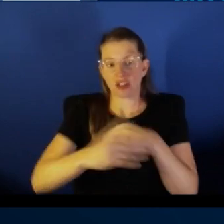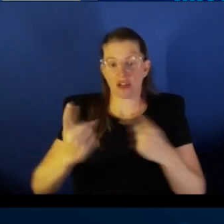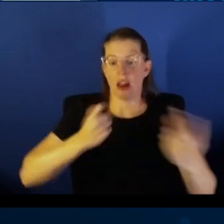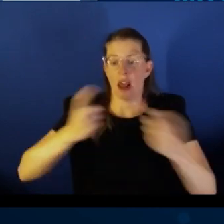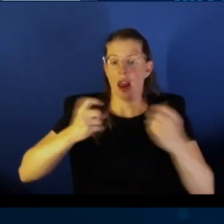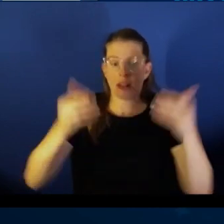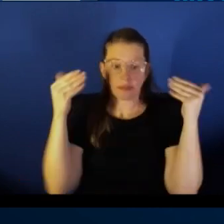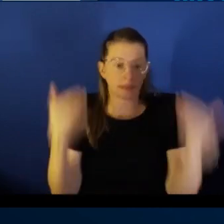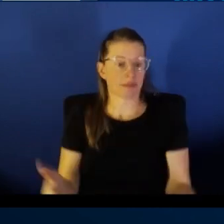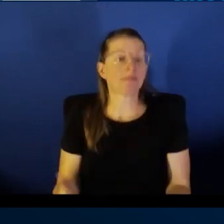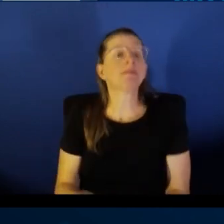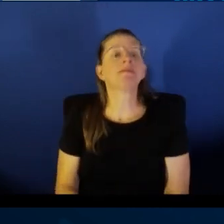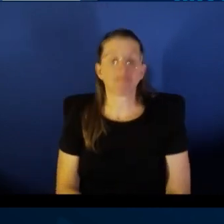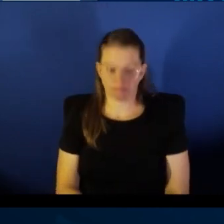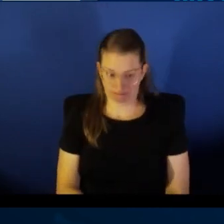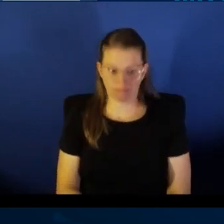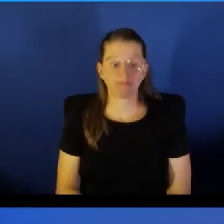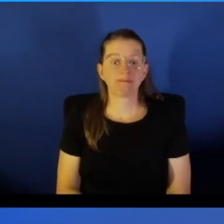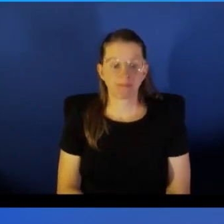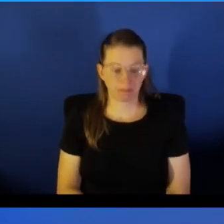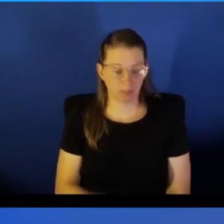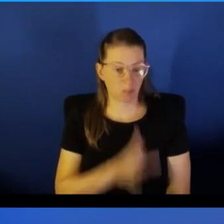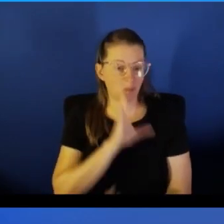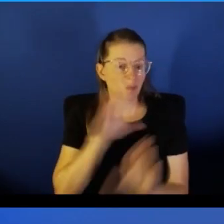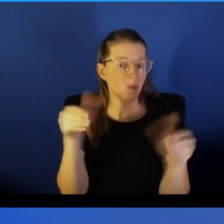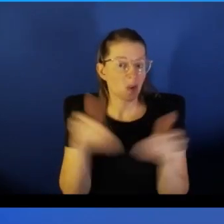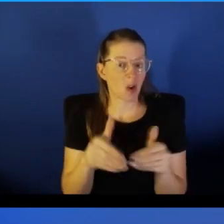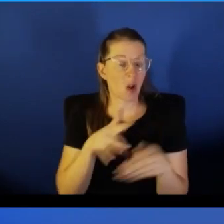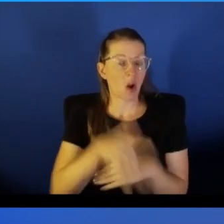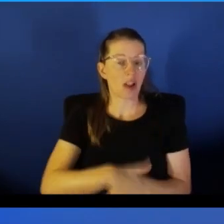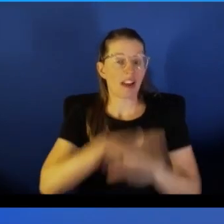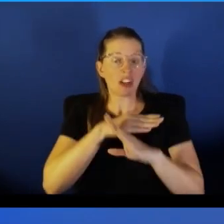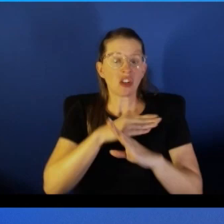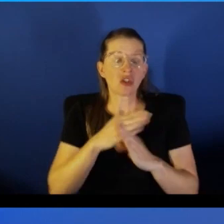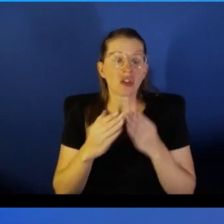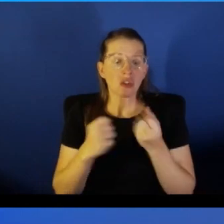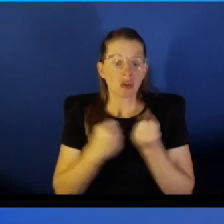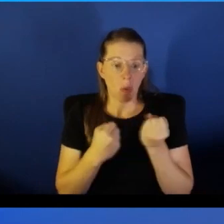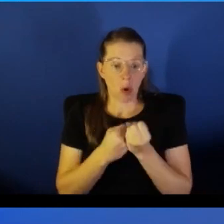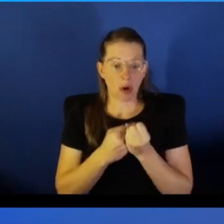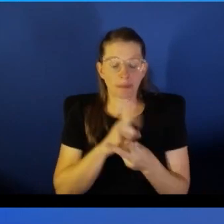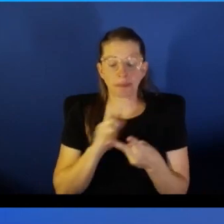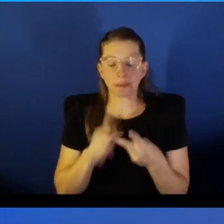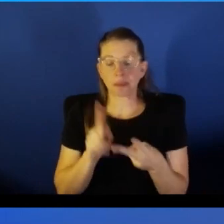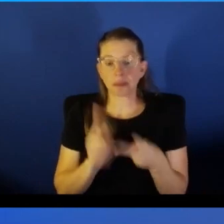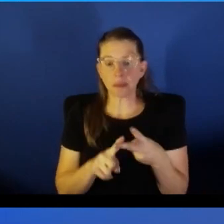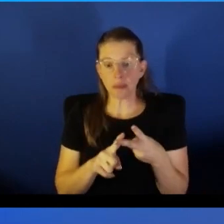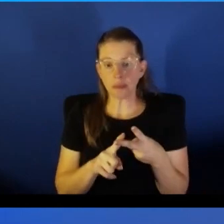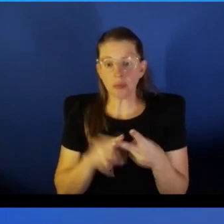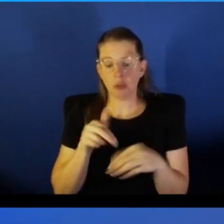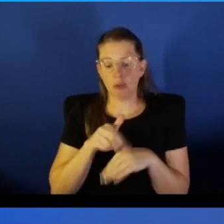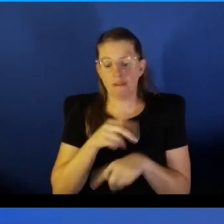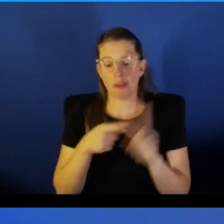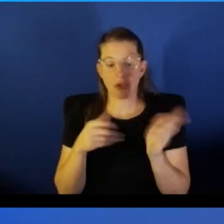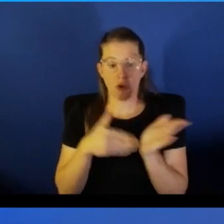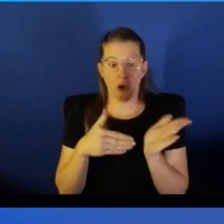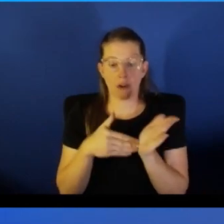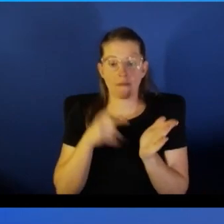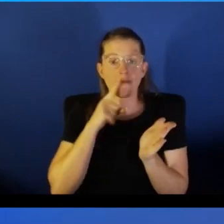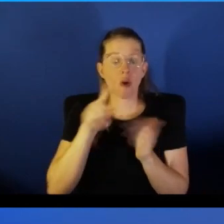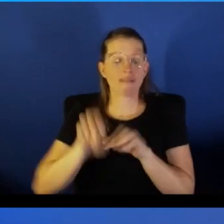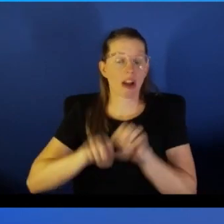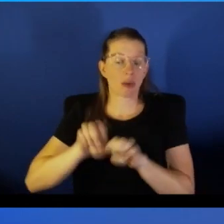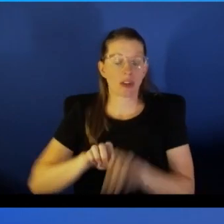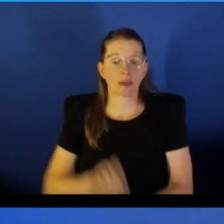Yes, absolutely. Again, focusing on the early intervention supports and then getting a referral from your doctor for an evaluation. And let's talk